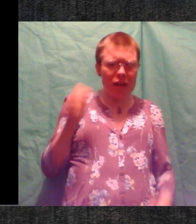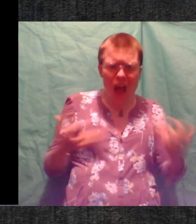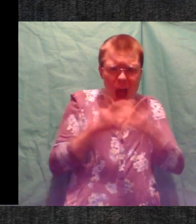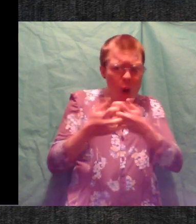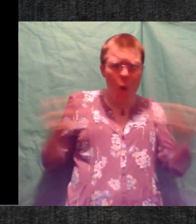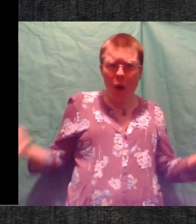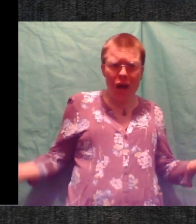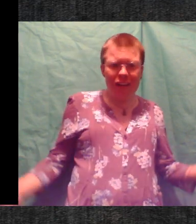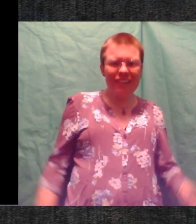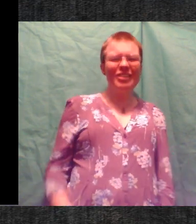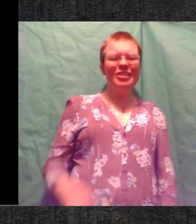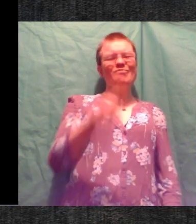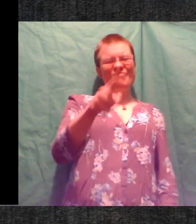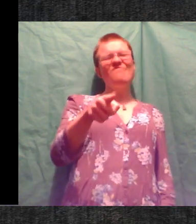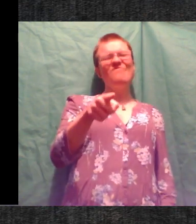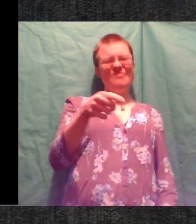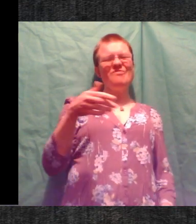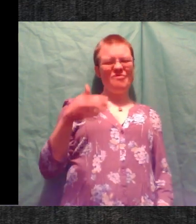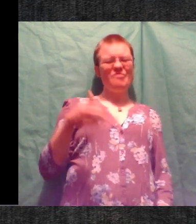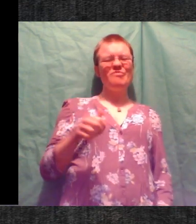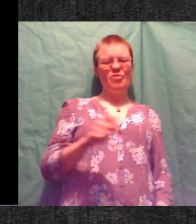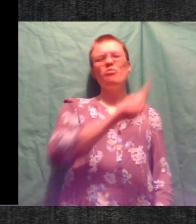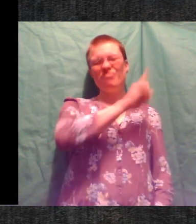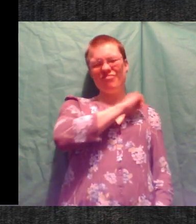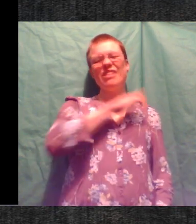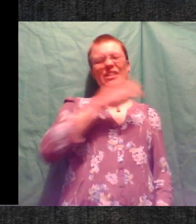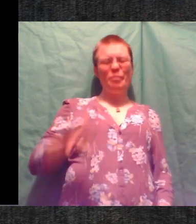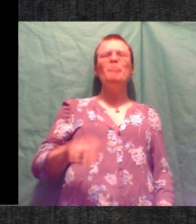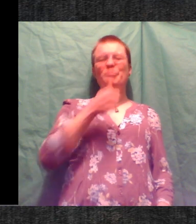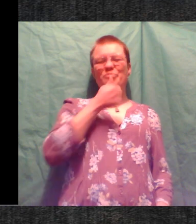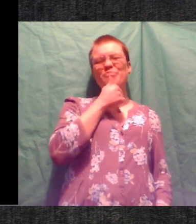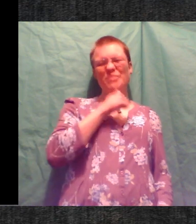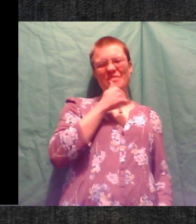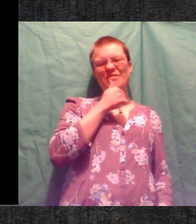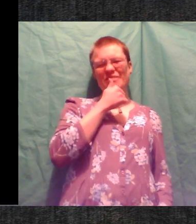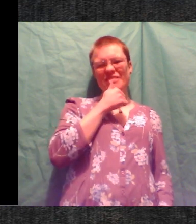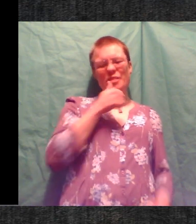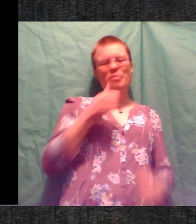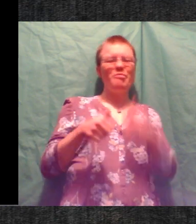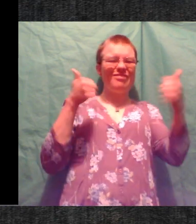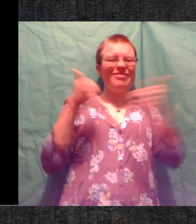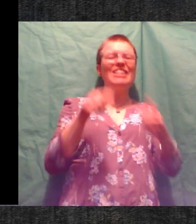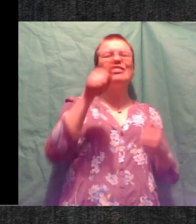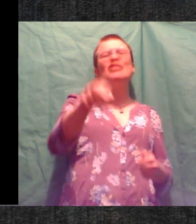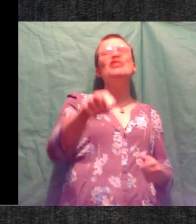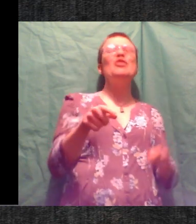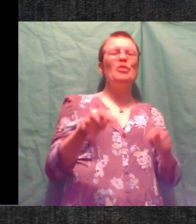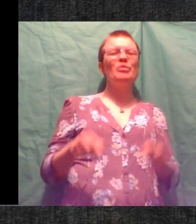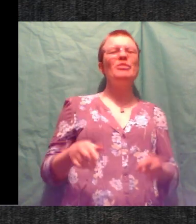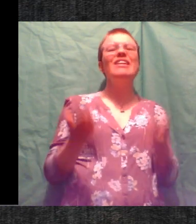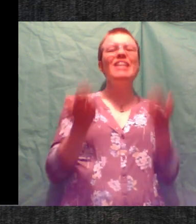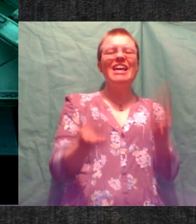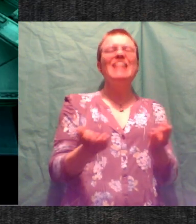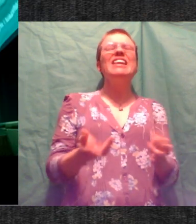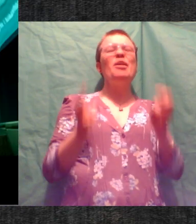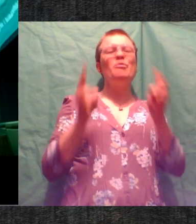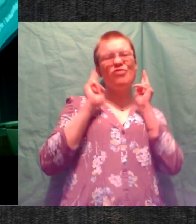Liquid, how the... You've served your purpose. You may die now.